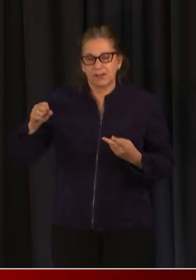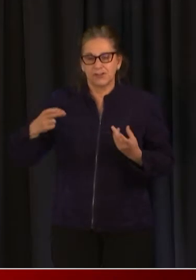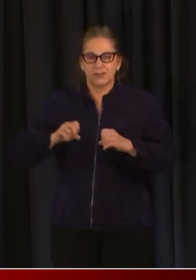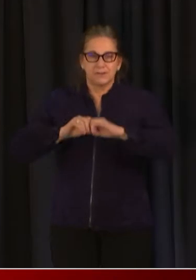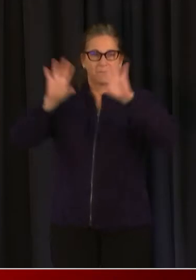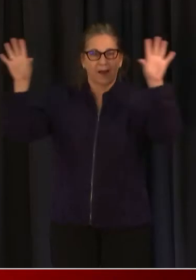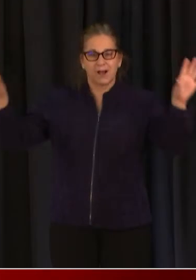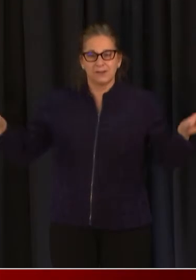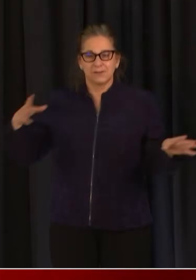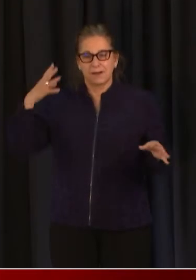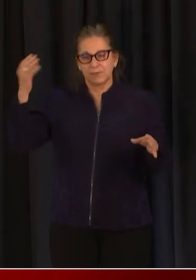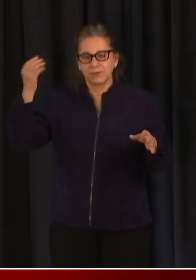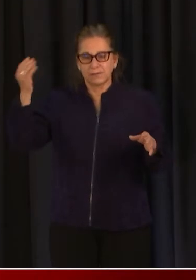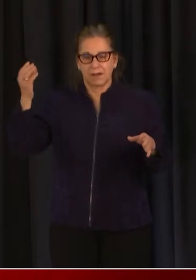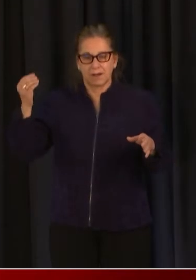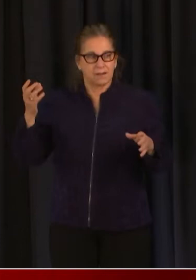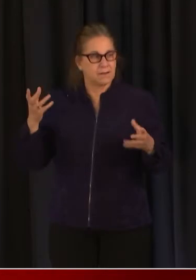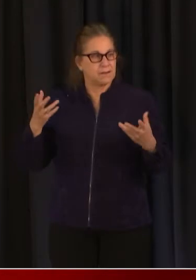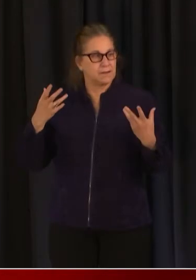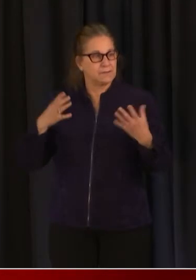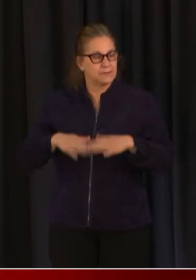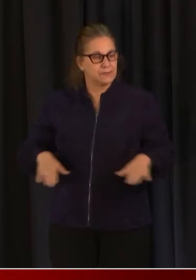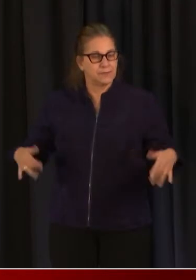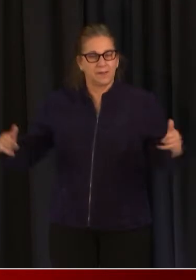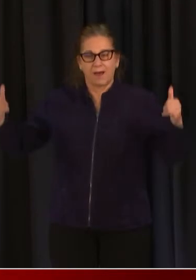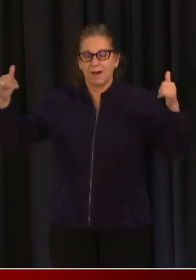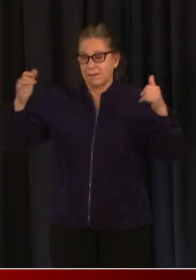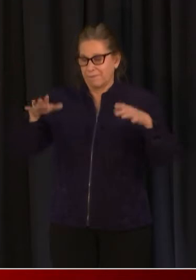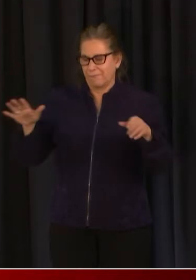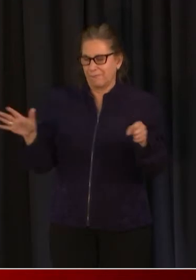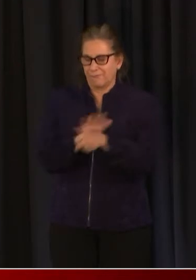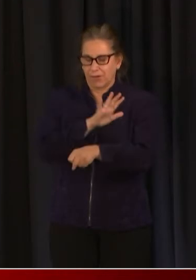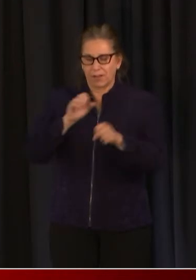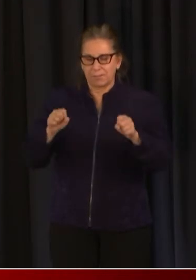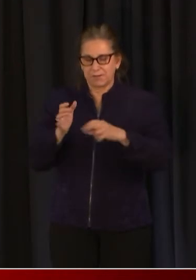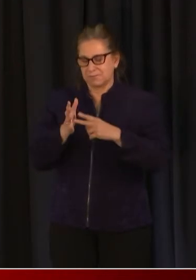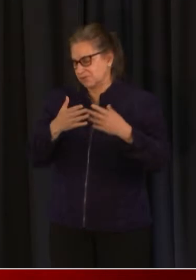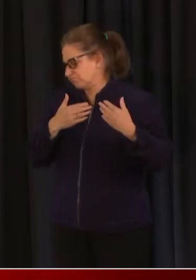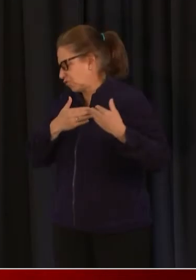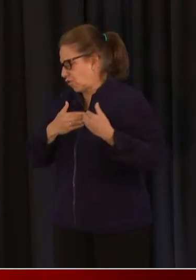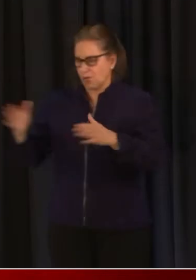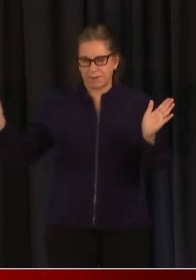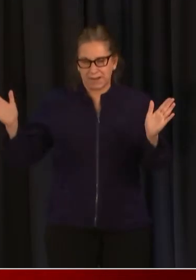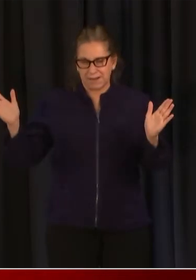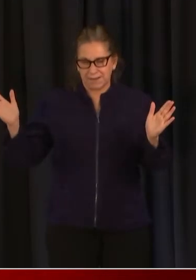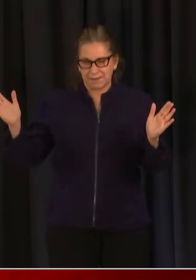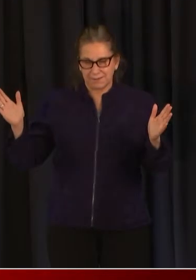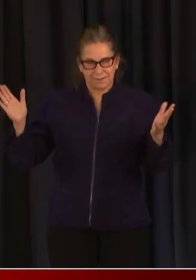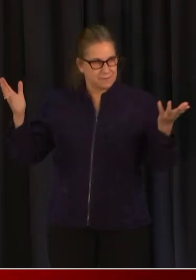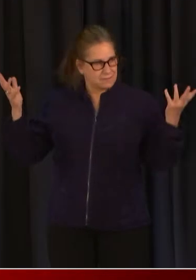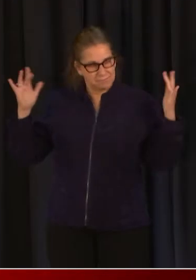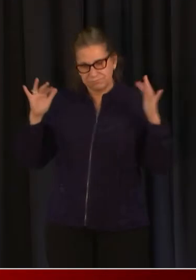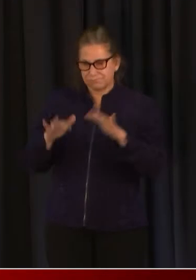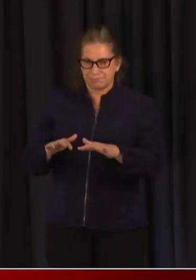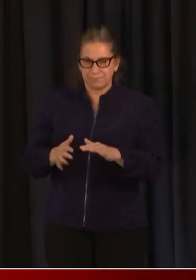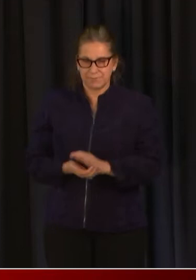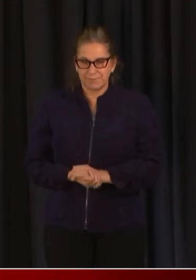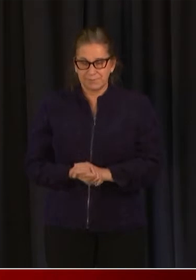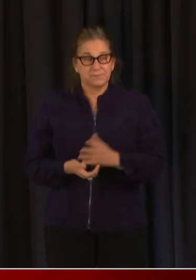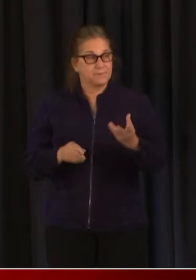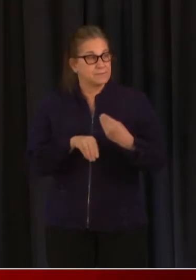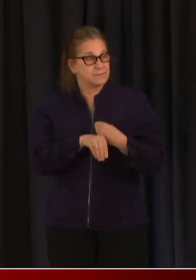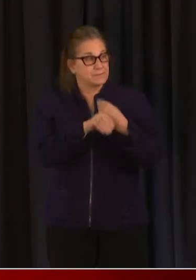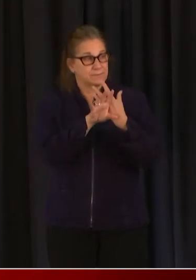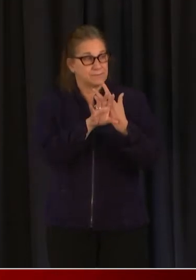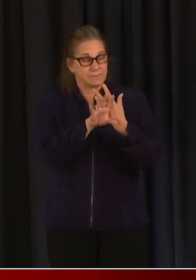across the district at full capacity. We continue to encourage people to participate in virtual